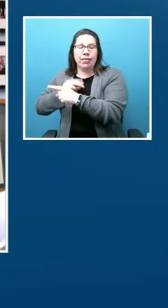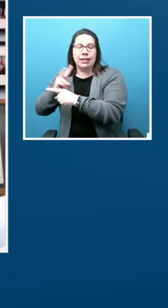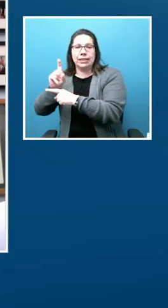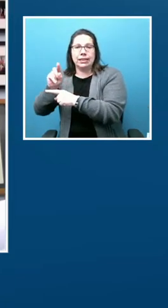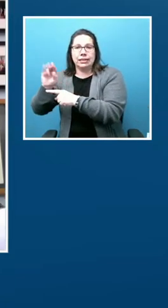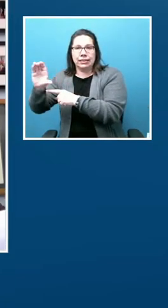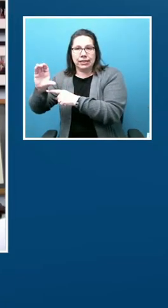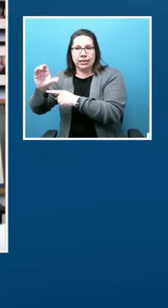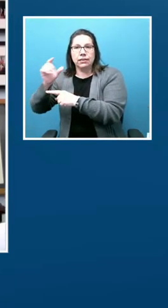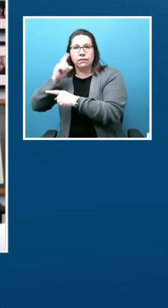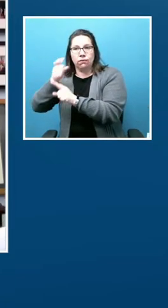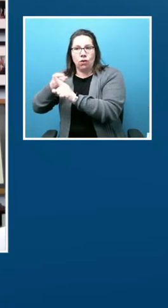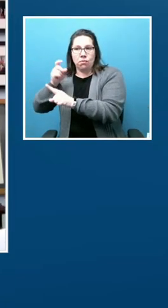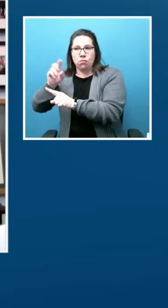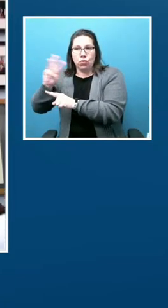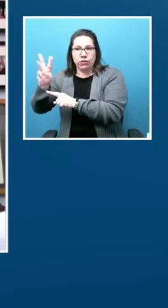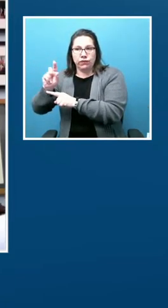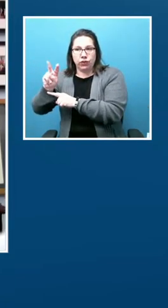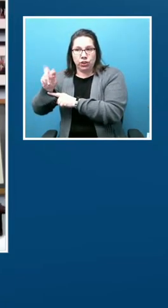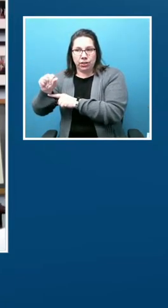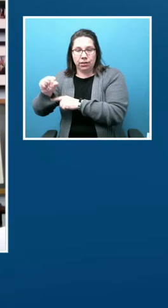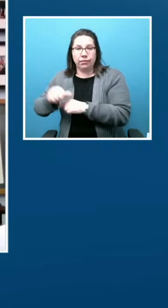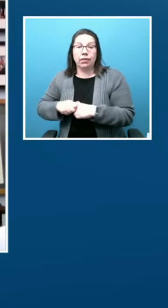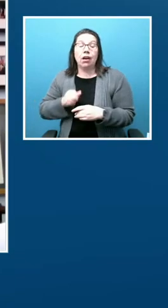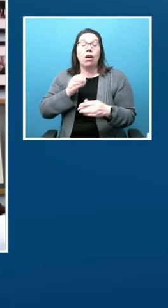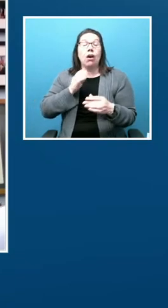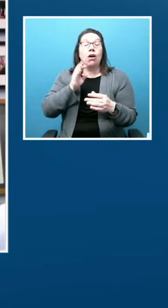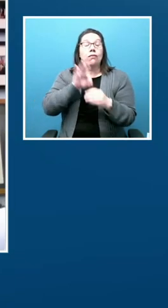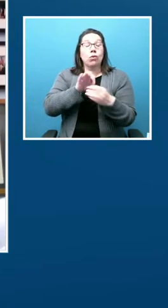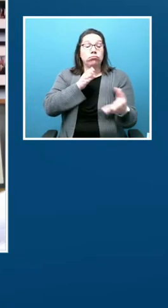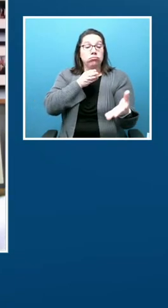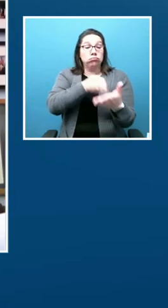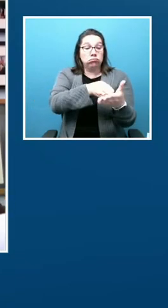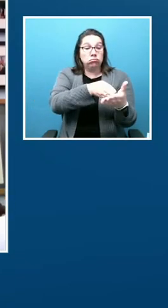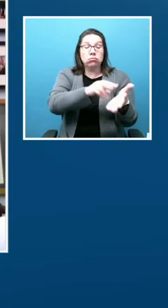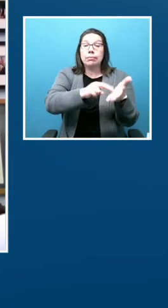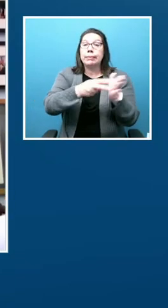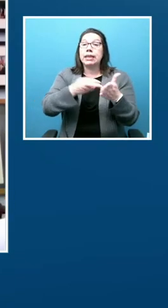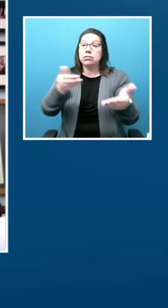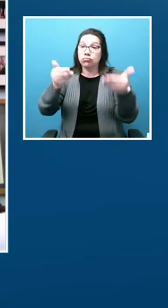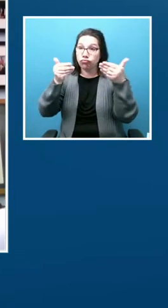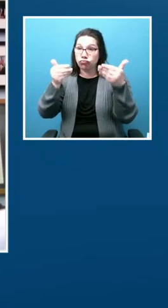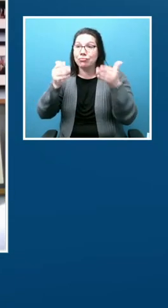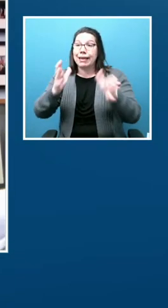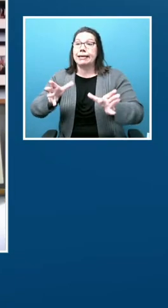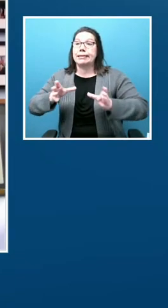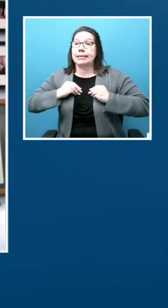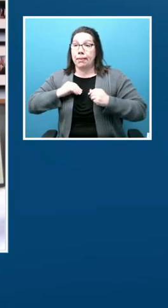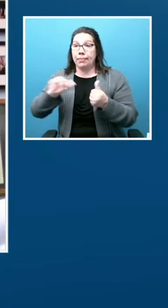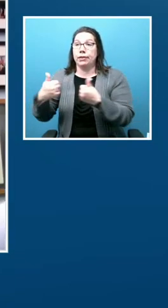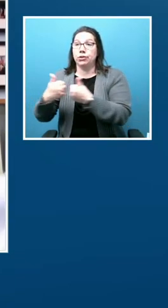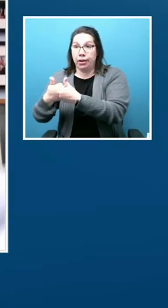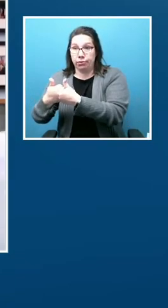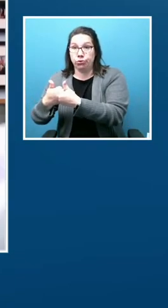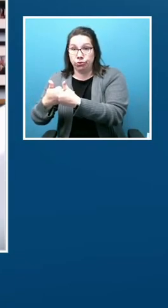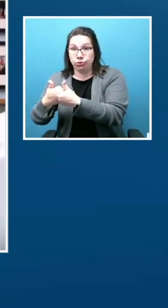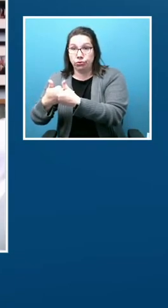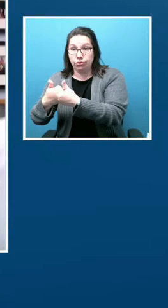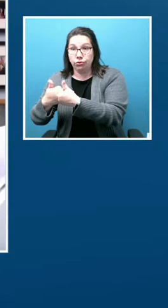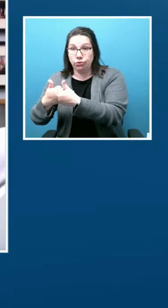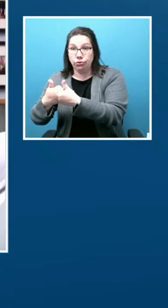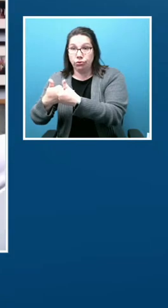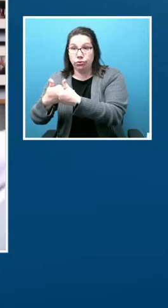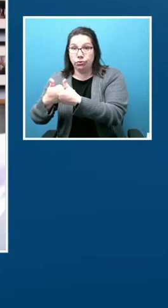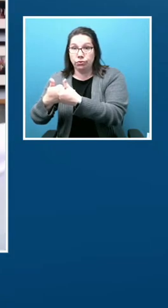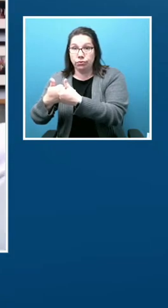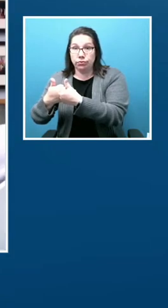vote against the resolution means you are voting to accept the challenge and to redeem